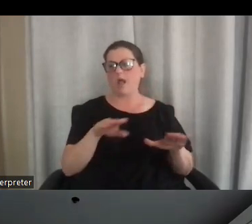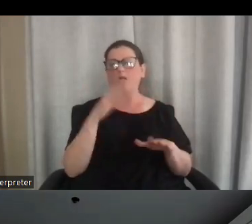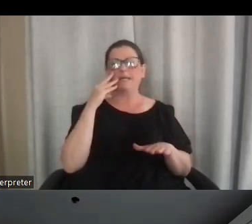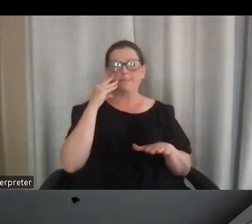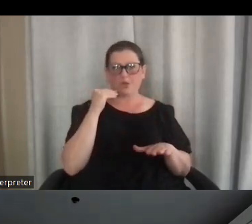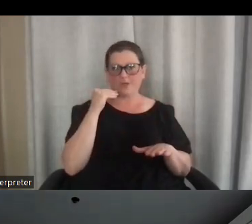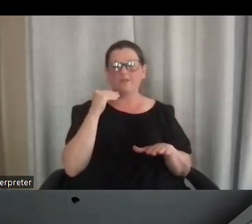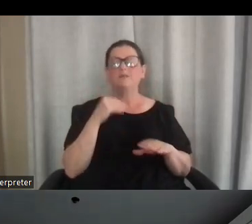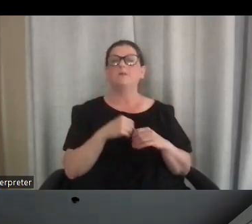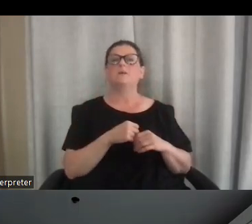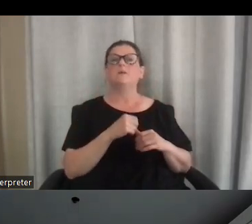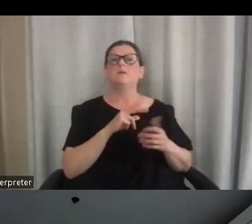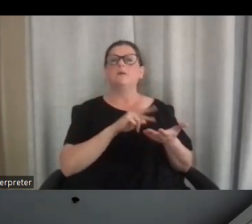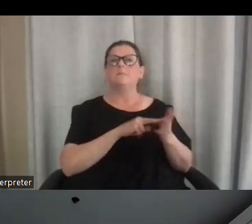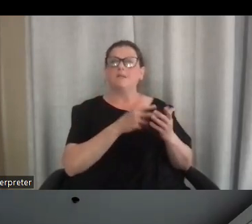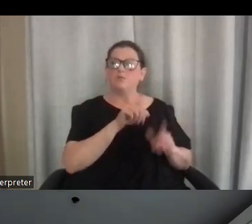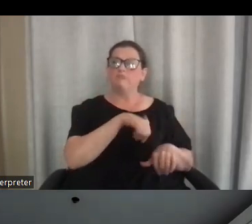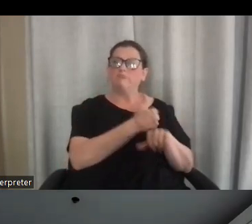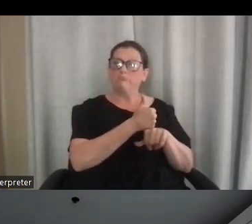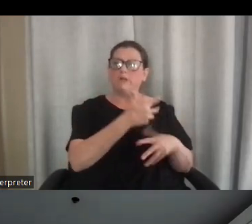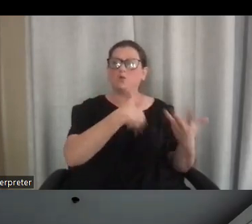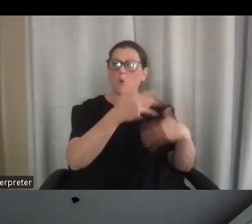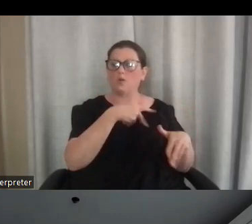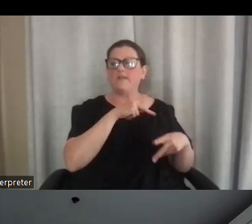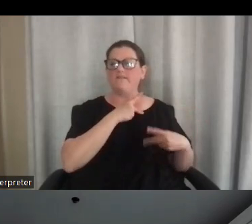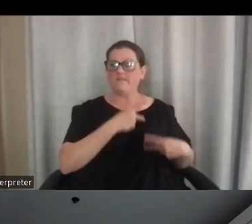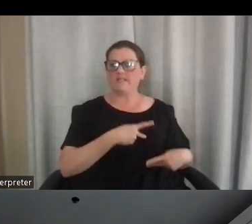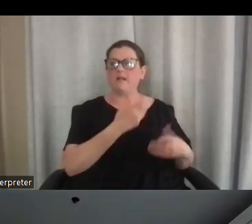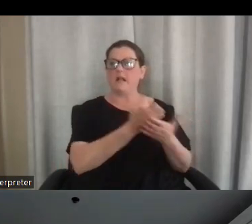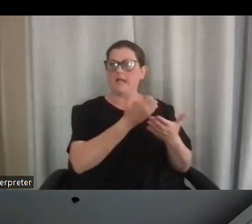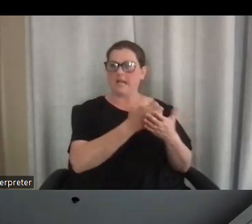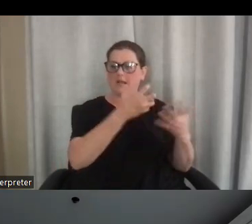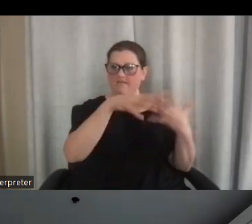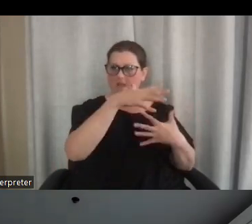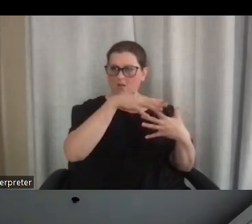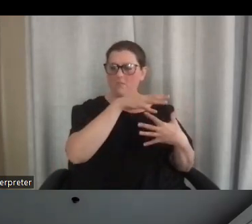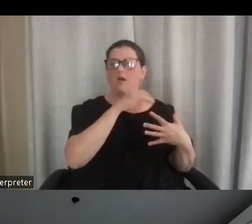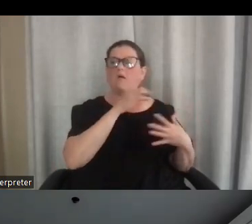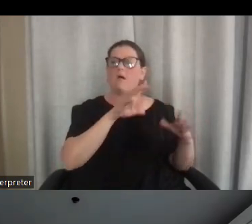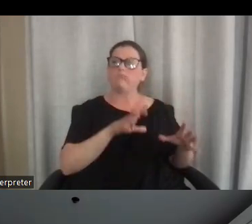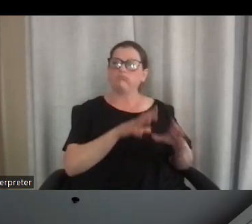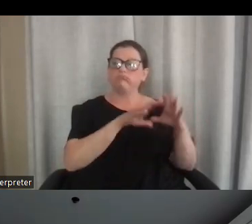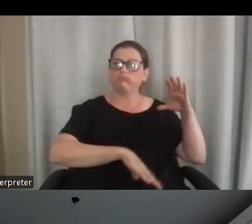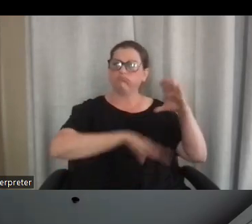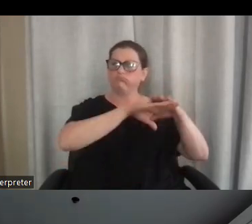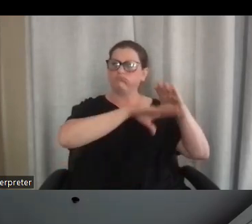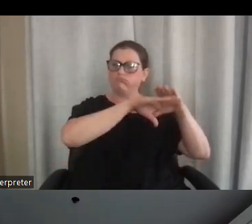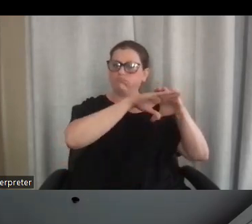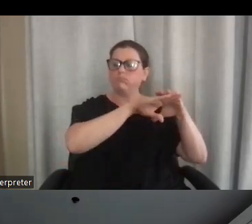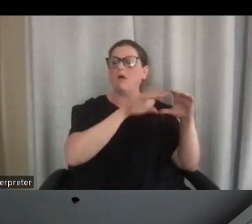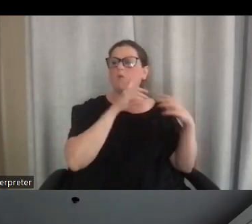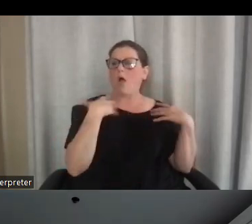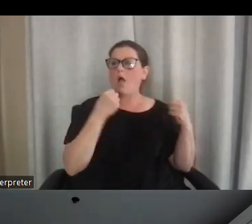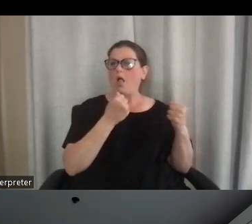PACEs is to work to create the social, physical, and economic environments that promote attaining the full potential for health and well-being for